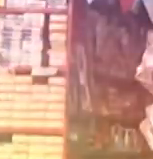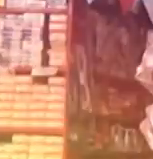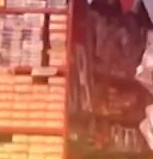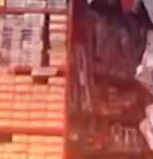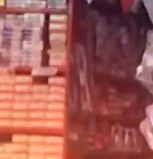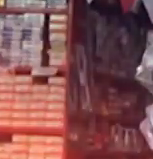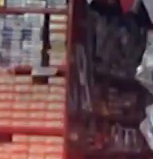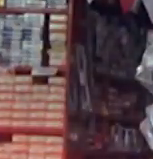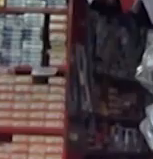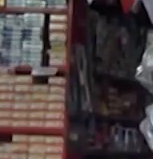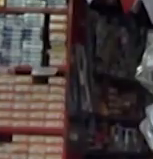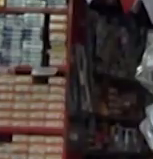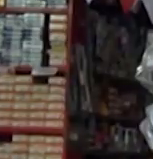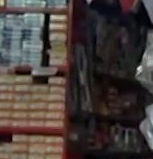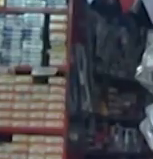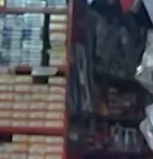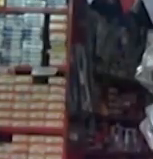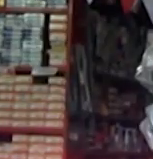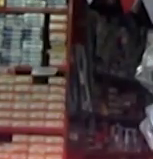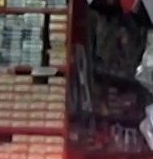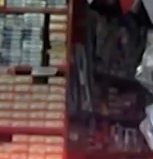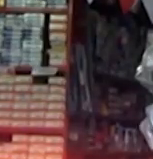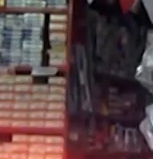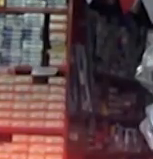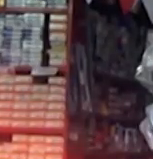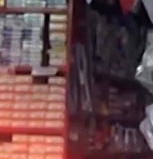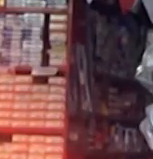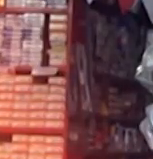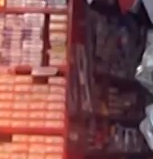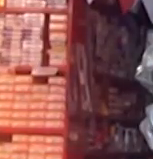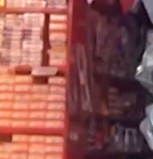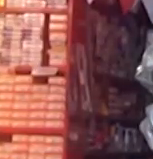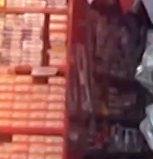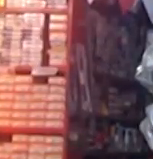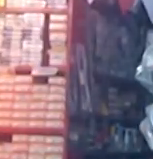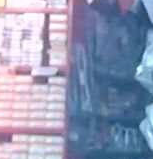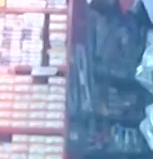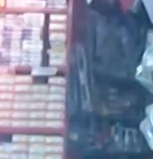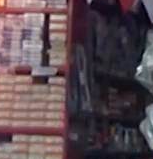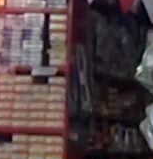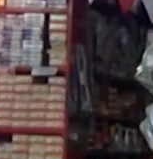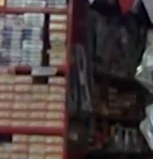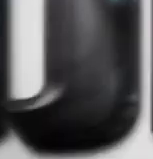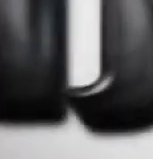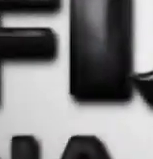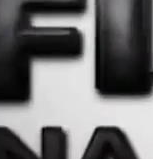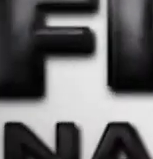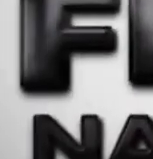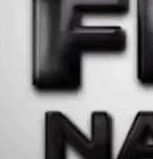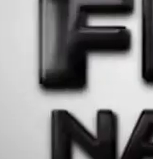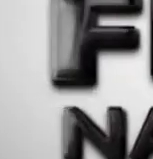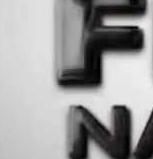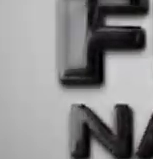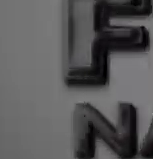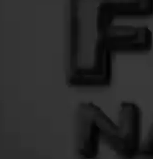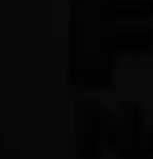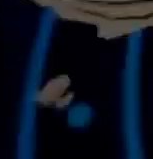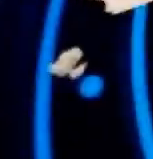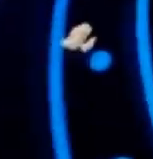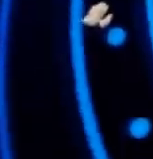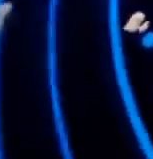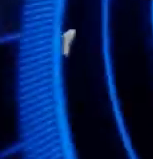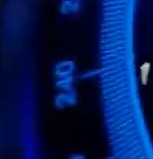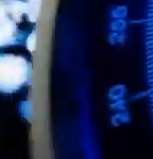Pula nadang ko approach lang karse, go erkraki, do televizyon na barong na Radio Fiji 1, nandom ibit. Radio Fiji 1,